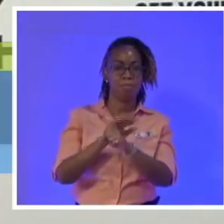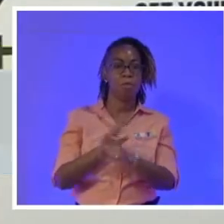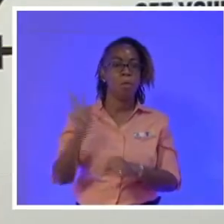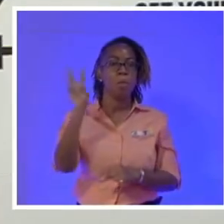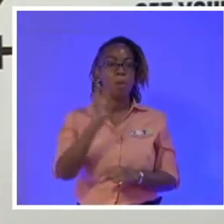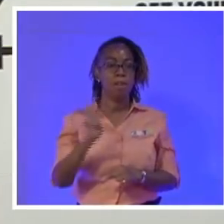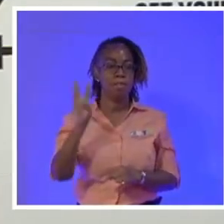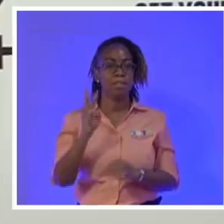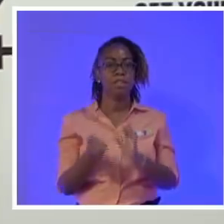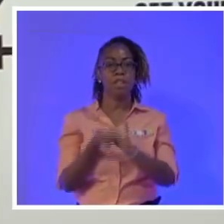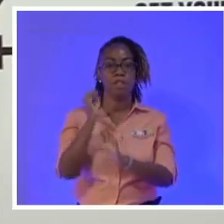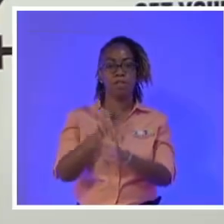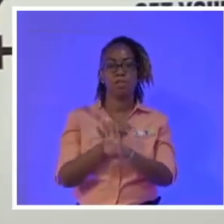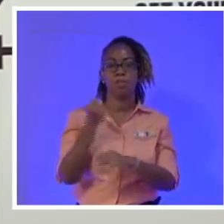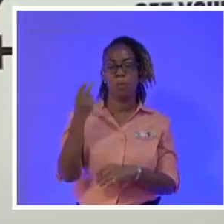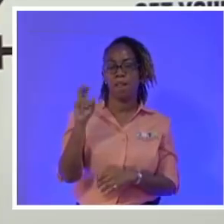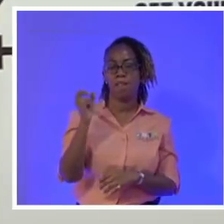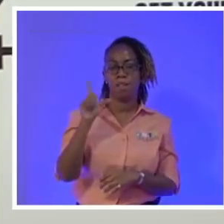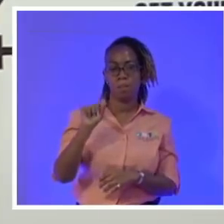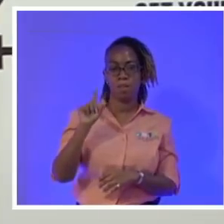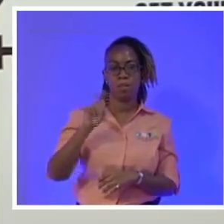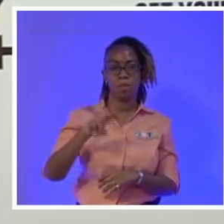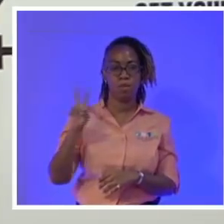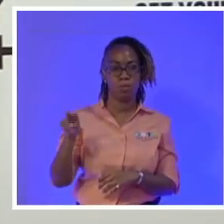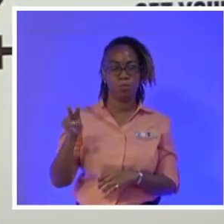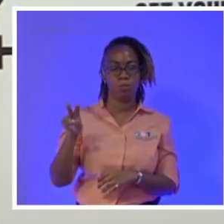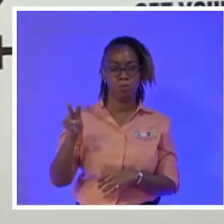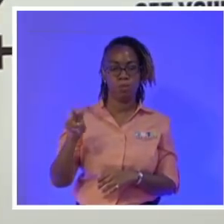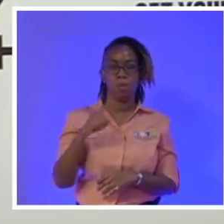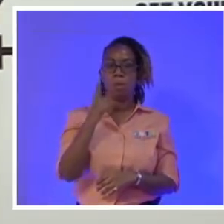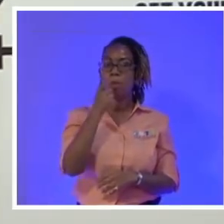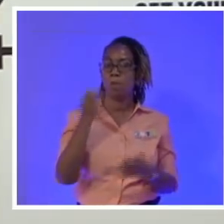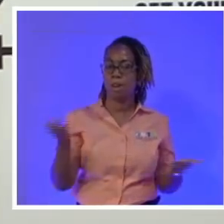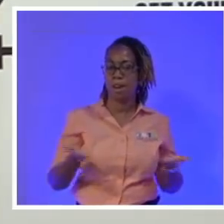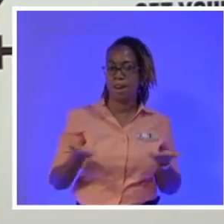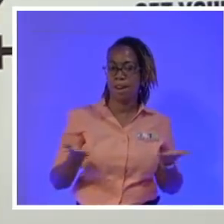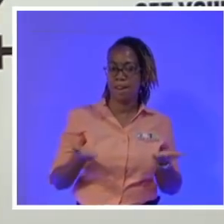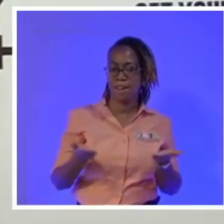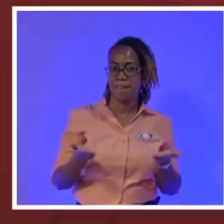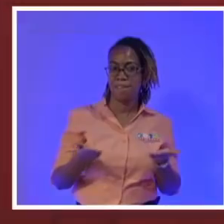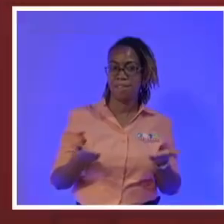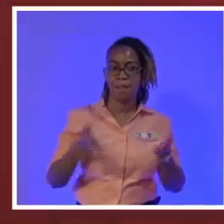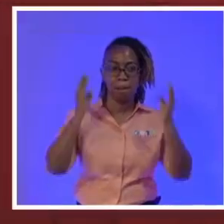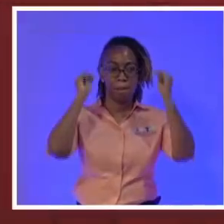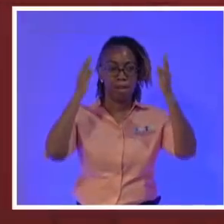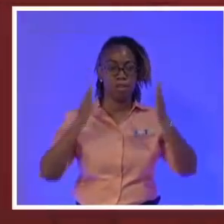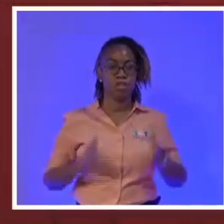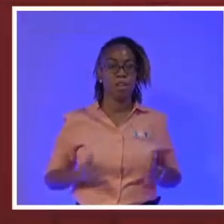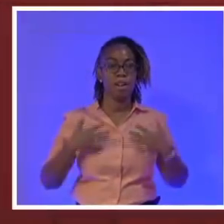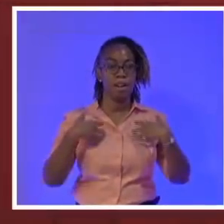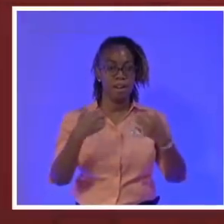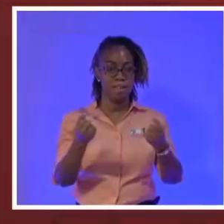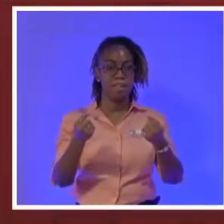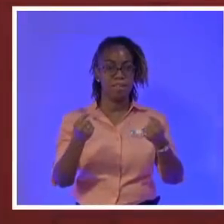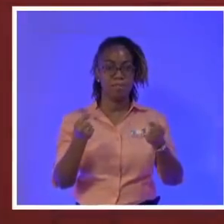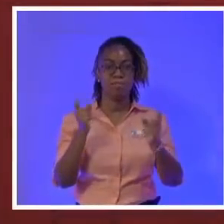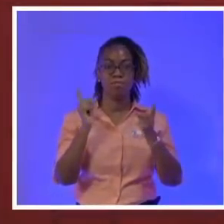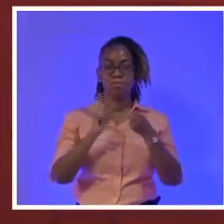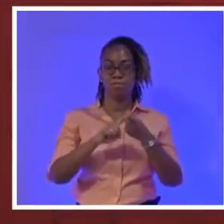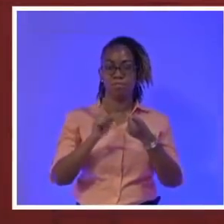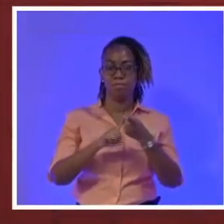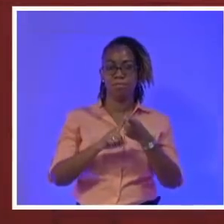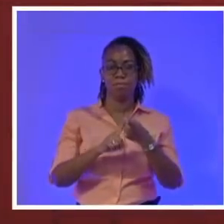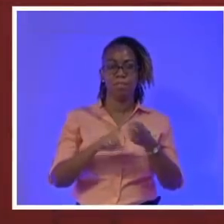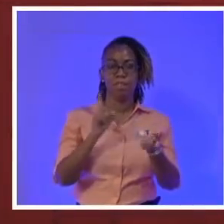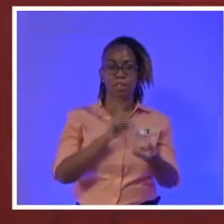January 2022. Our panelists for this morning's update are the Honorable Terence Dial Singh, Minister of Health,